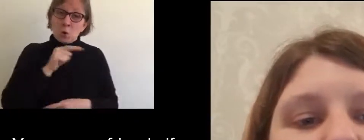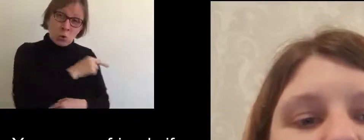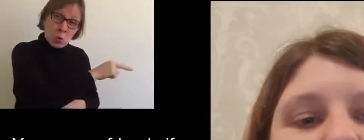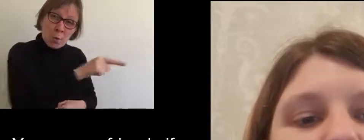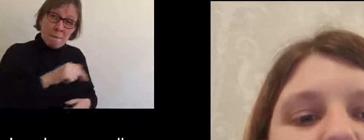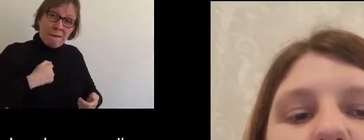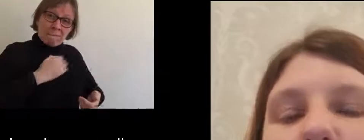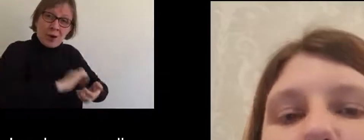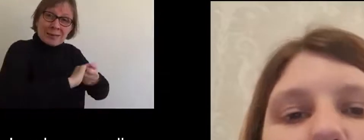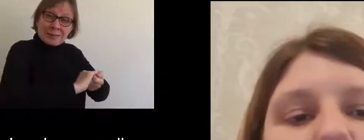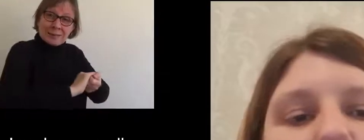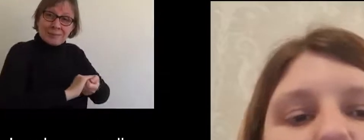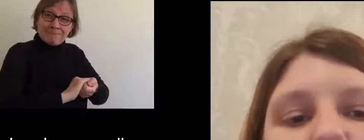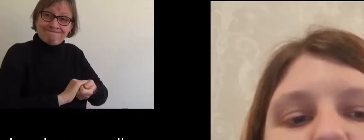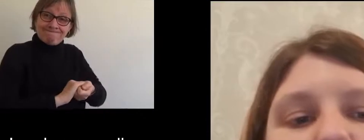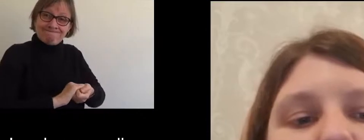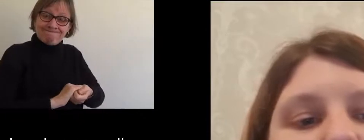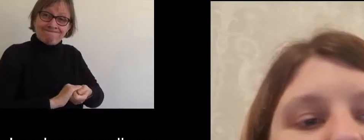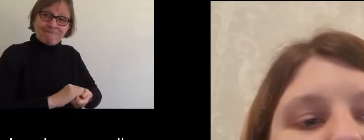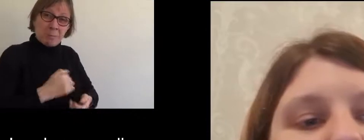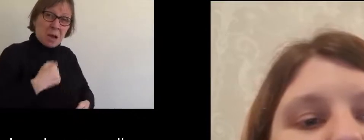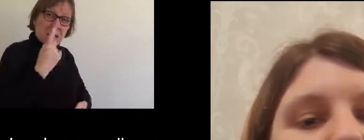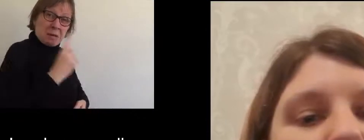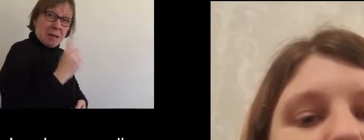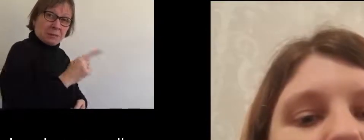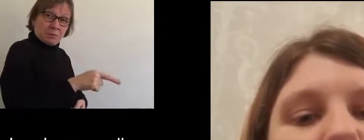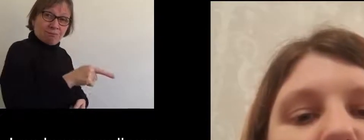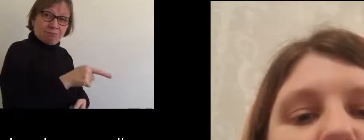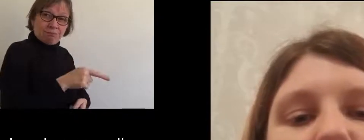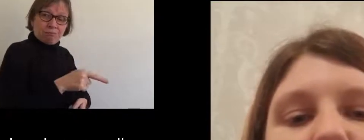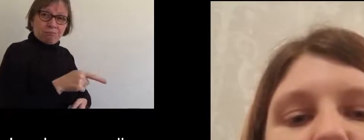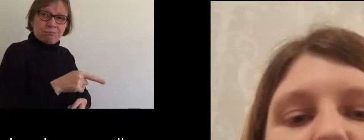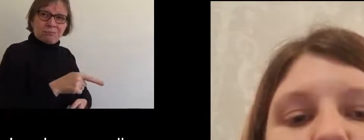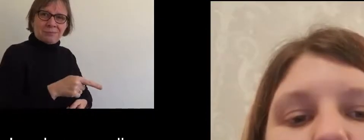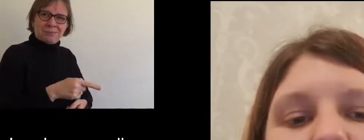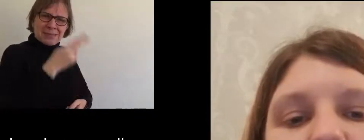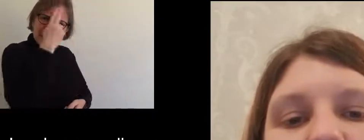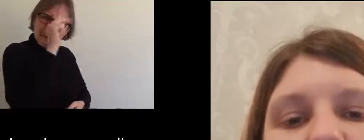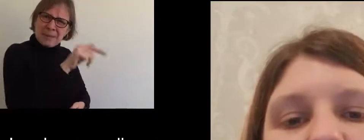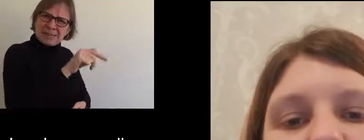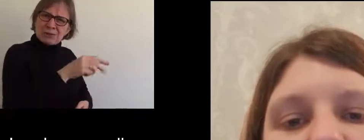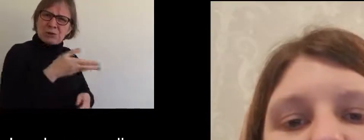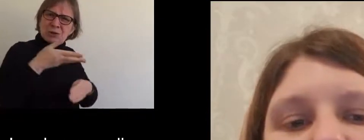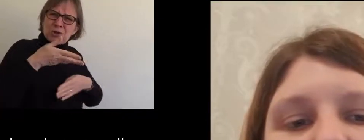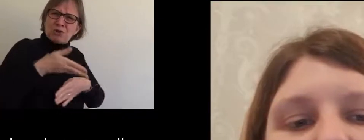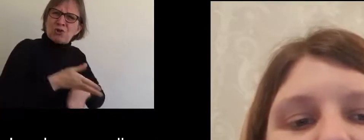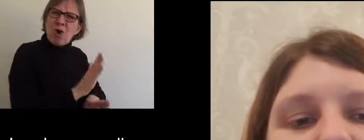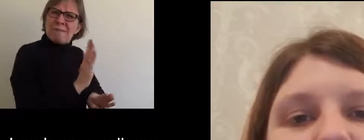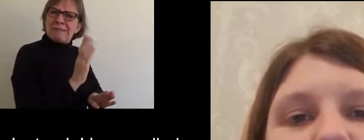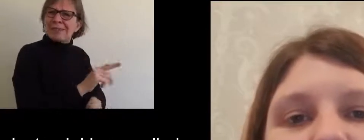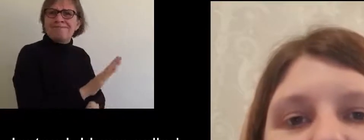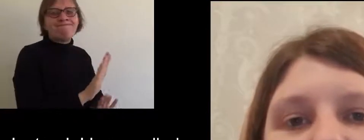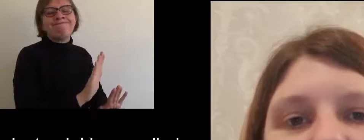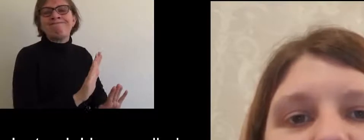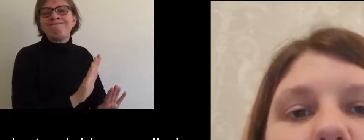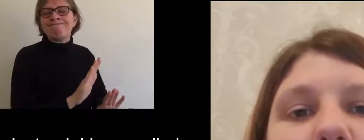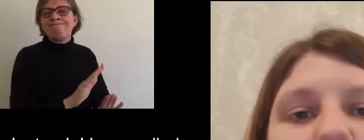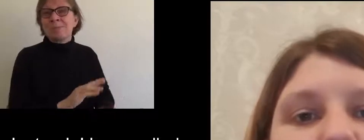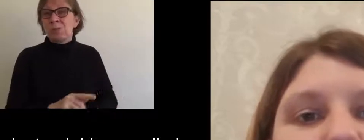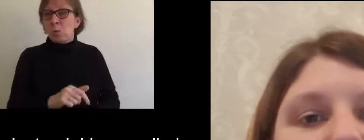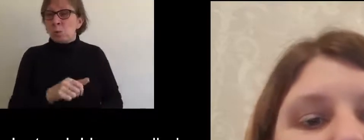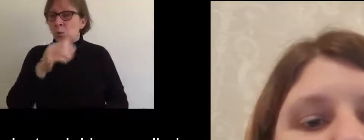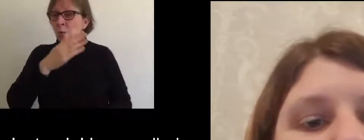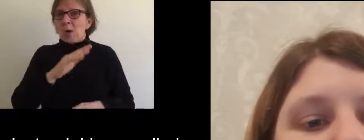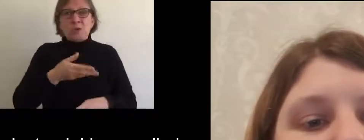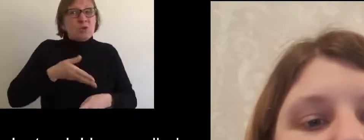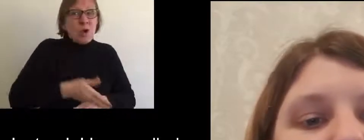command. I no longer call you servants, because a servant does not know his master's business. Instead, I have called